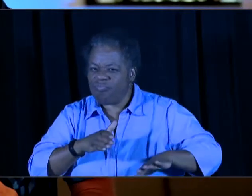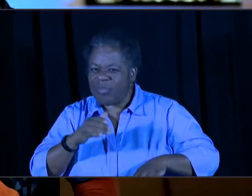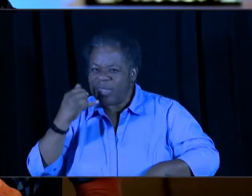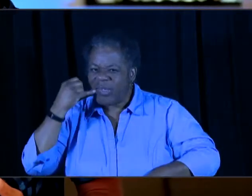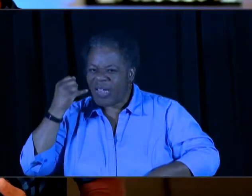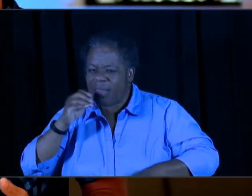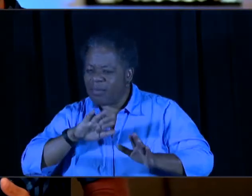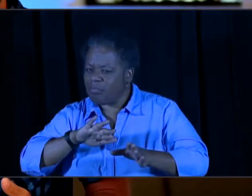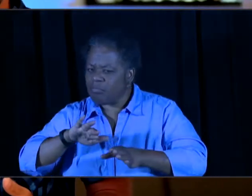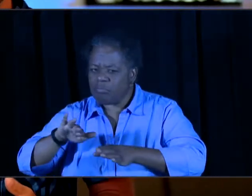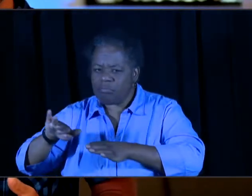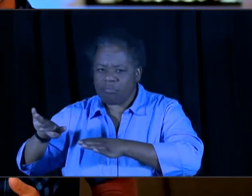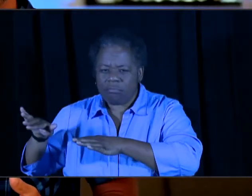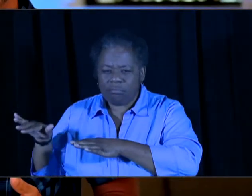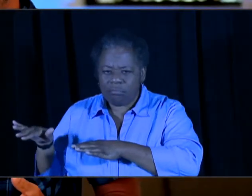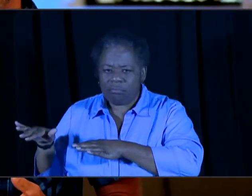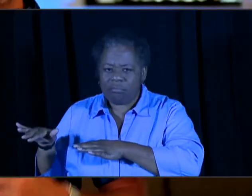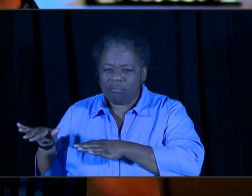days.